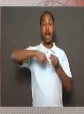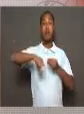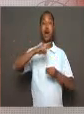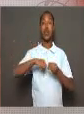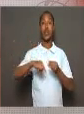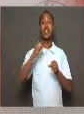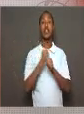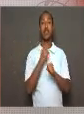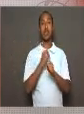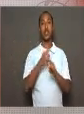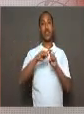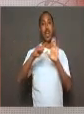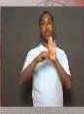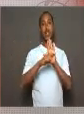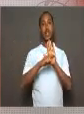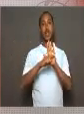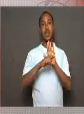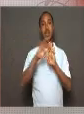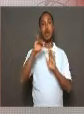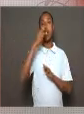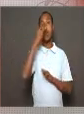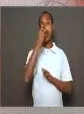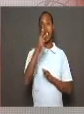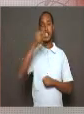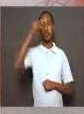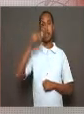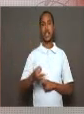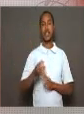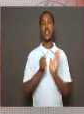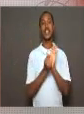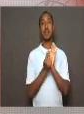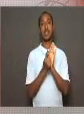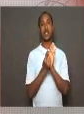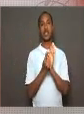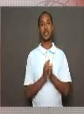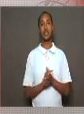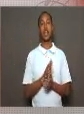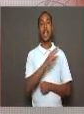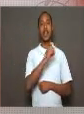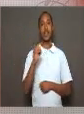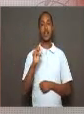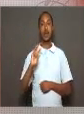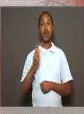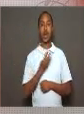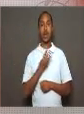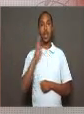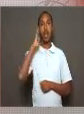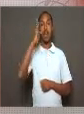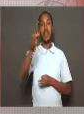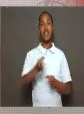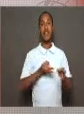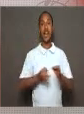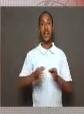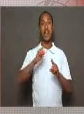the formation of ions by looking at specific examples, and we will